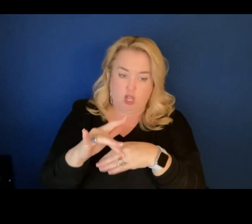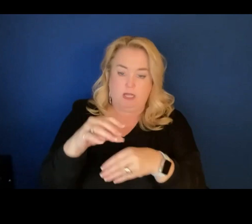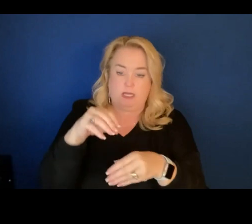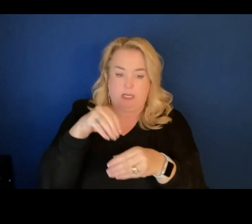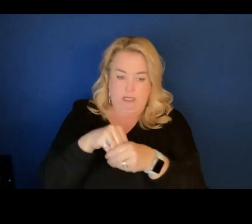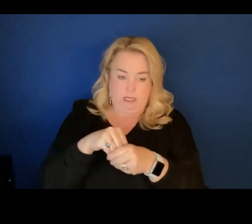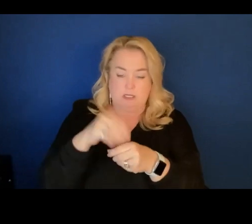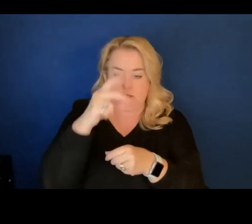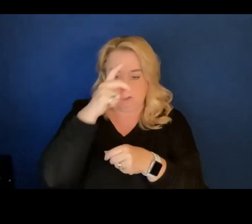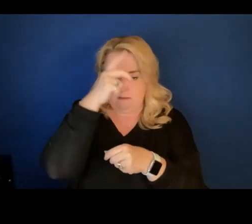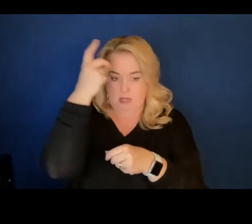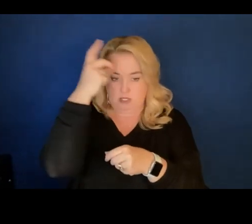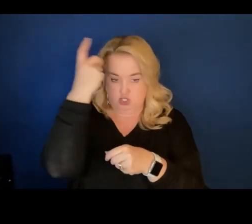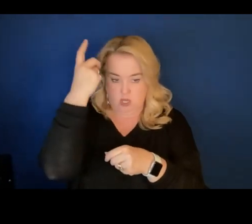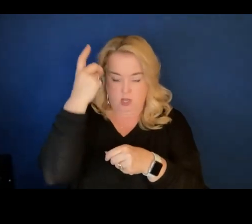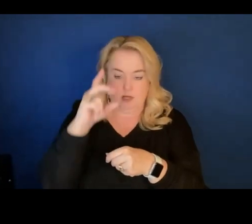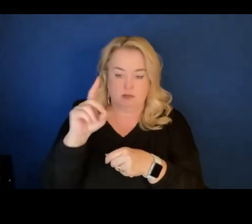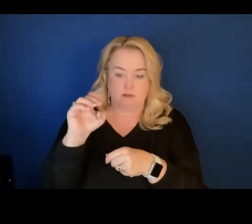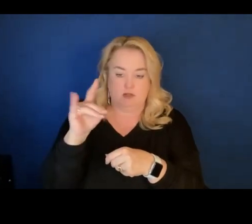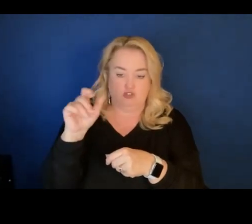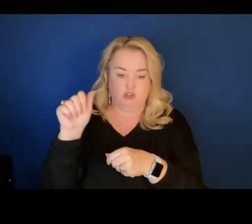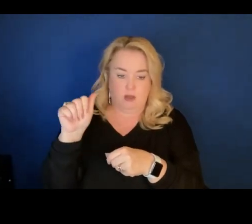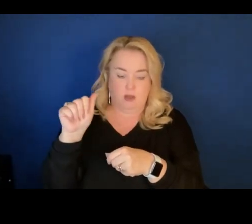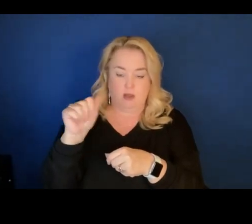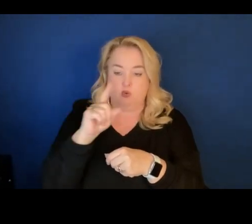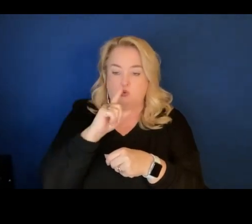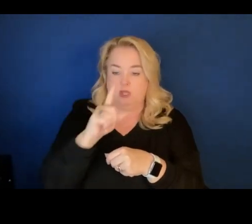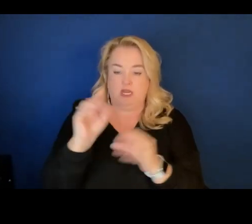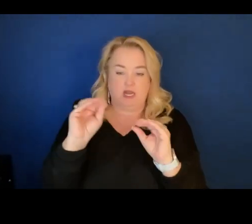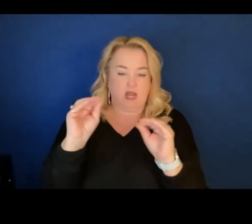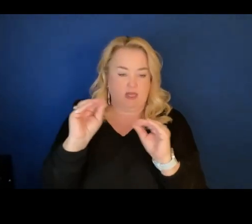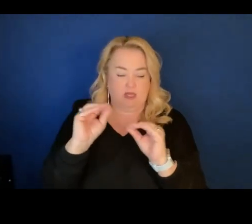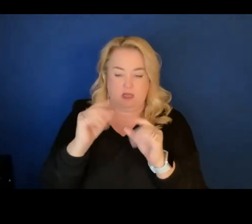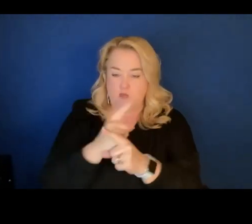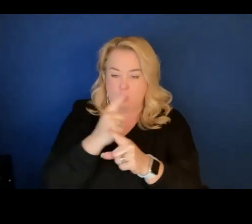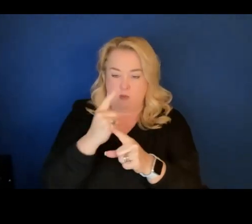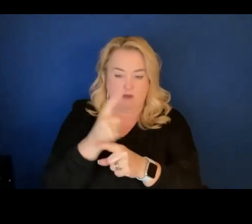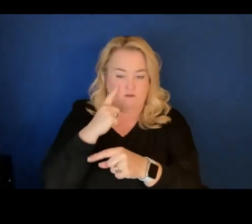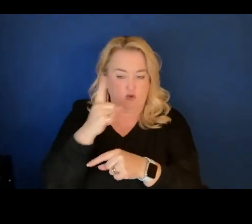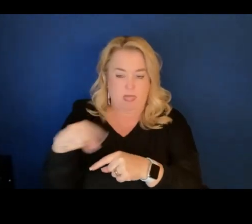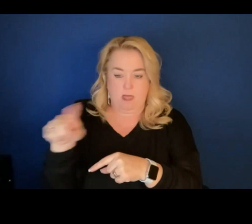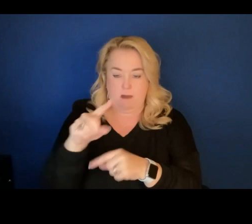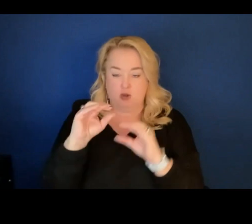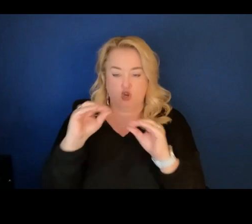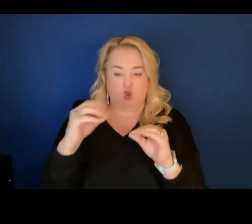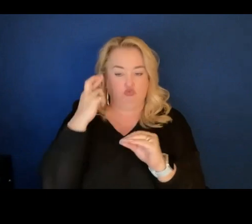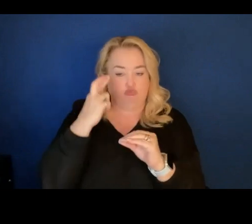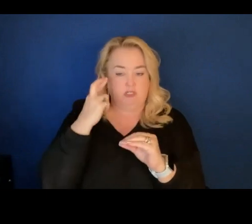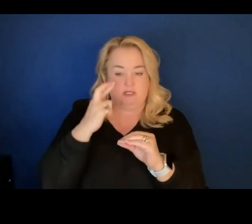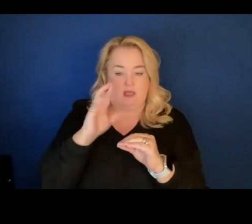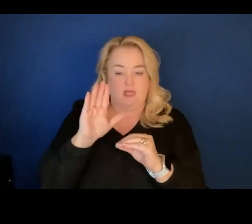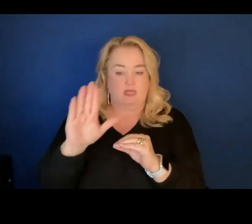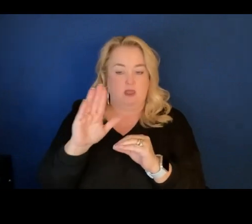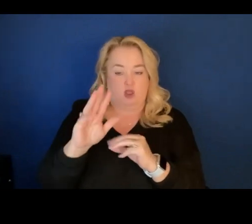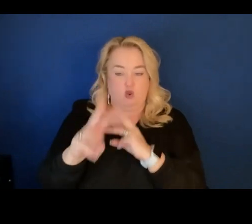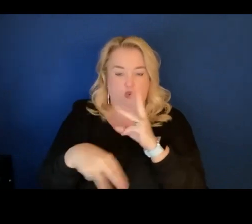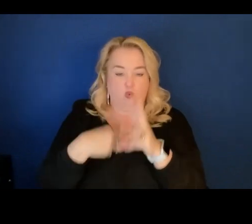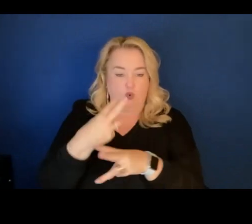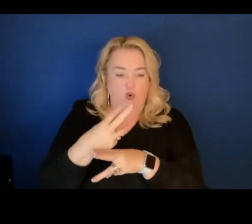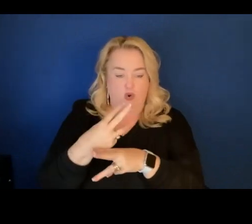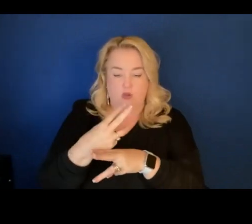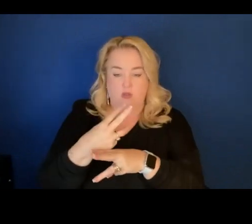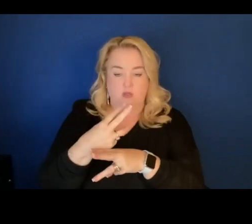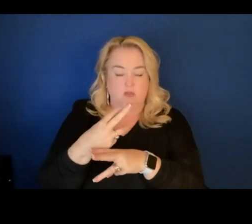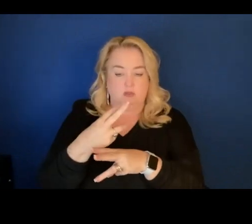dementia. There really was nothing appropriate for them, and absolutely no reason that their worlds need to contract at that point.